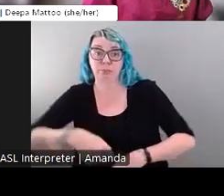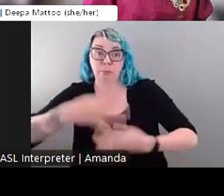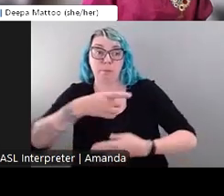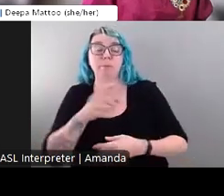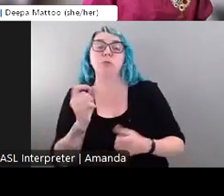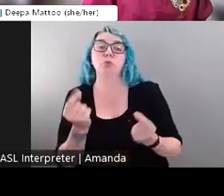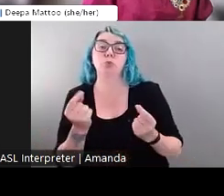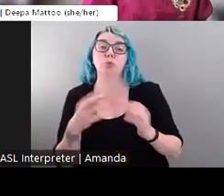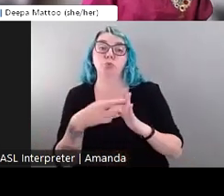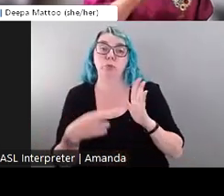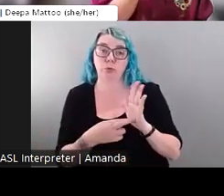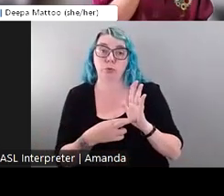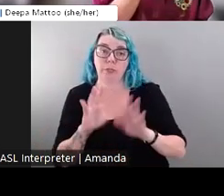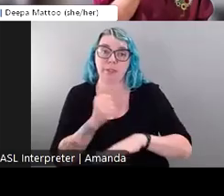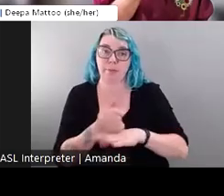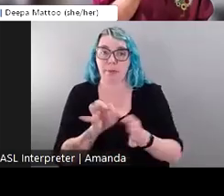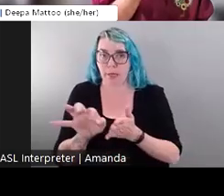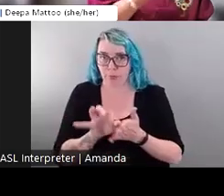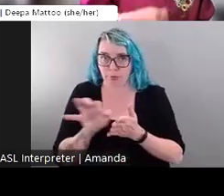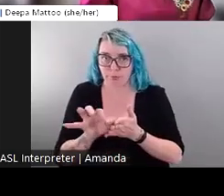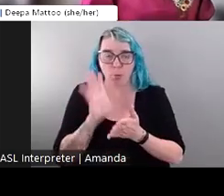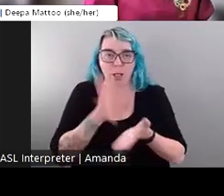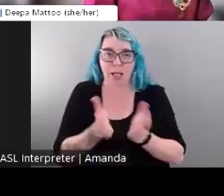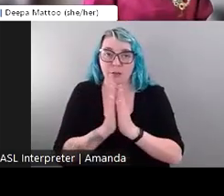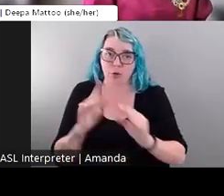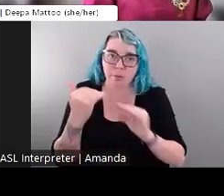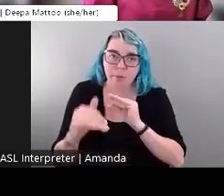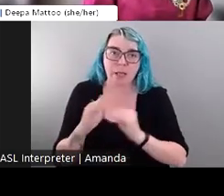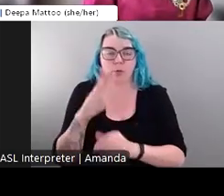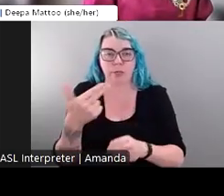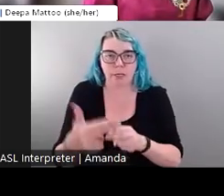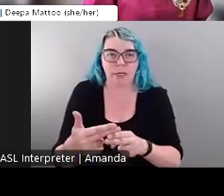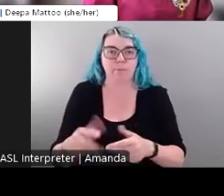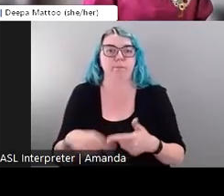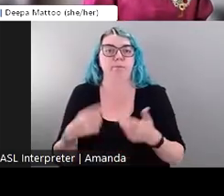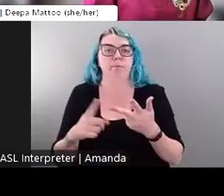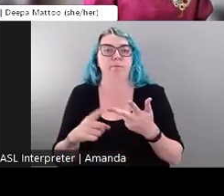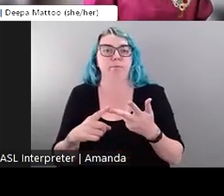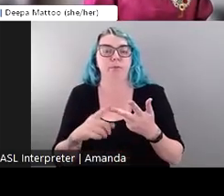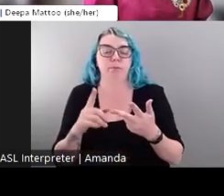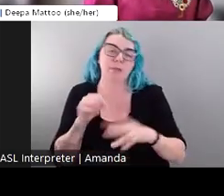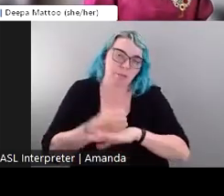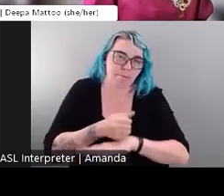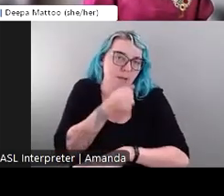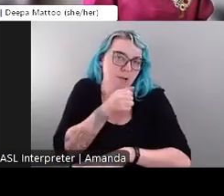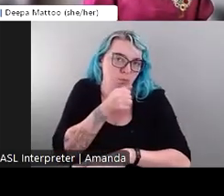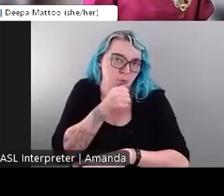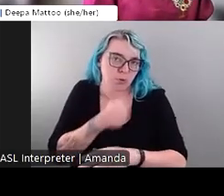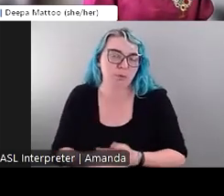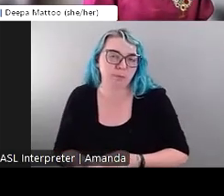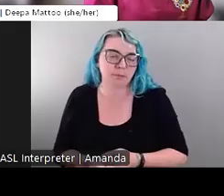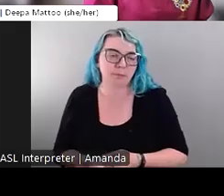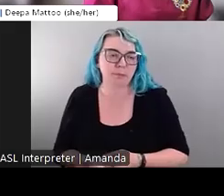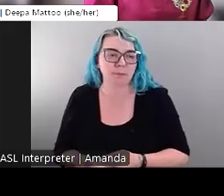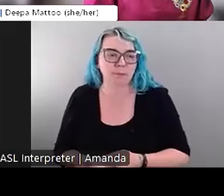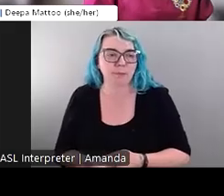account. You'll notice it'll prompt you to enter your email address, your name, and create a password. Please use your